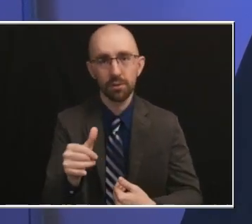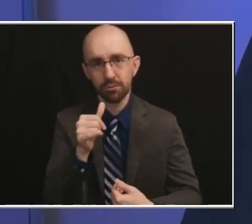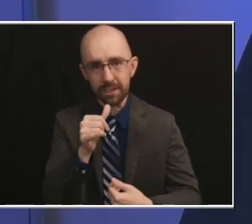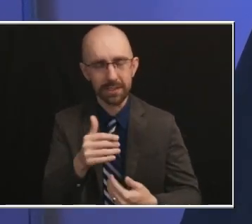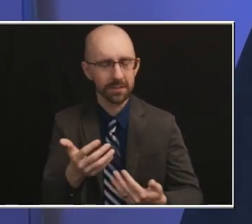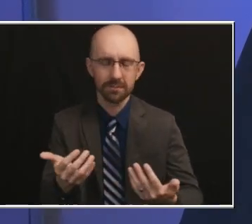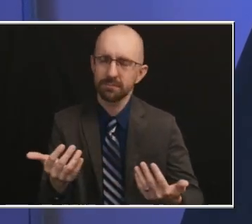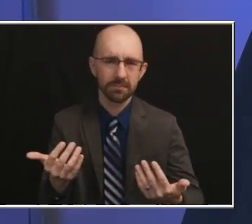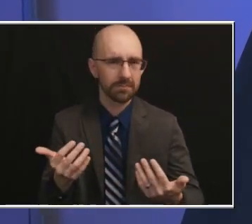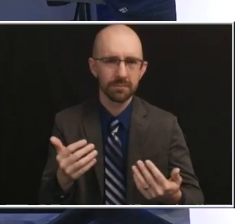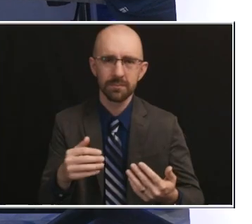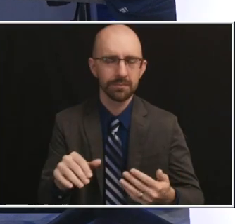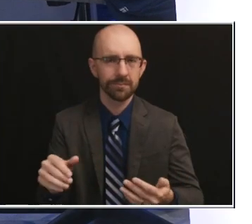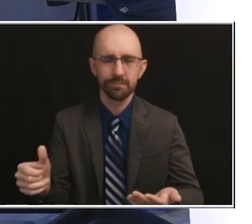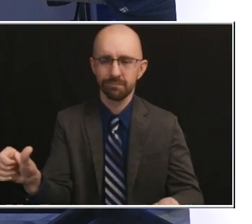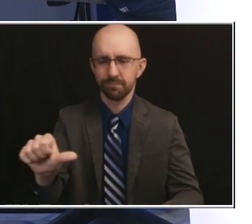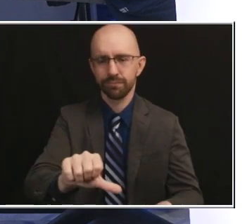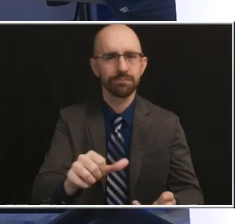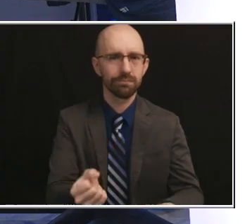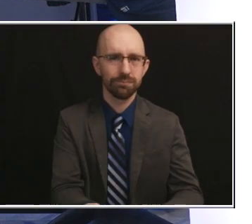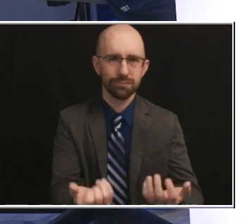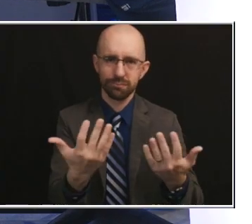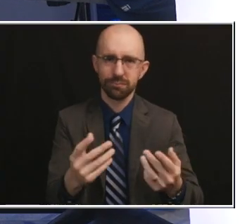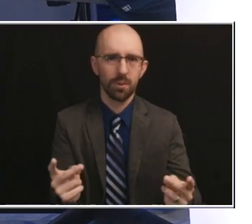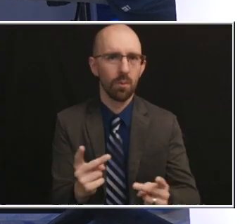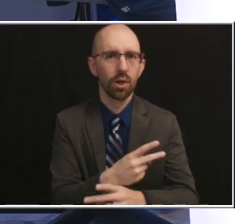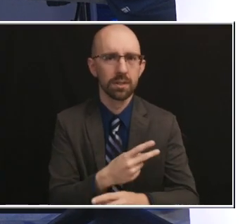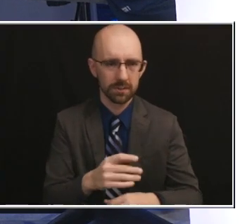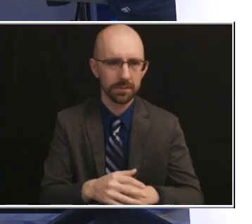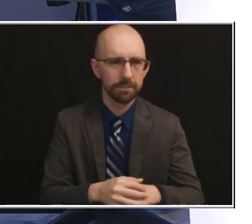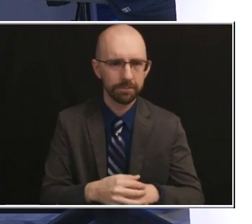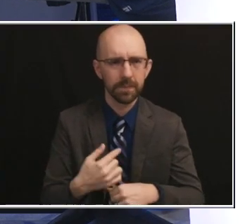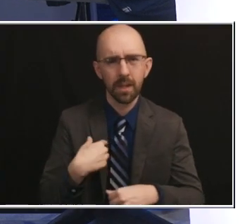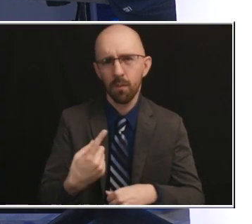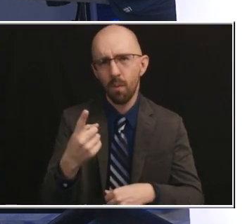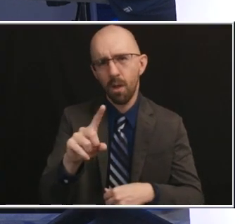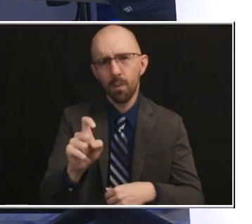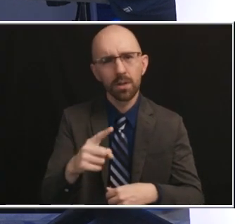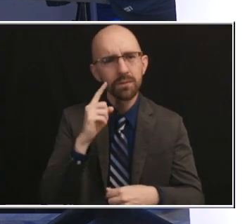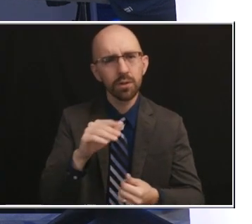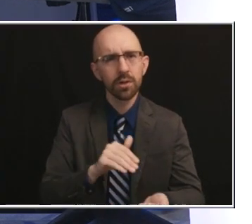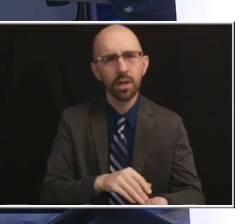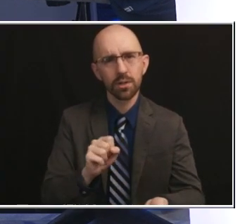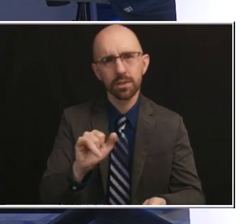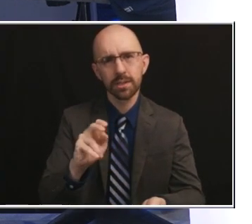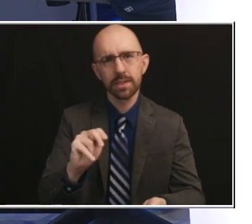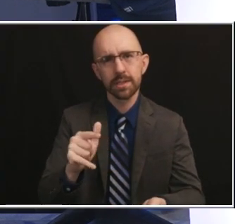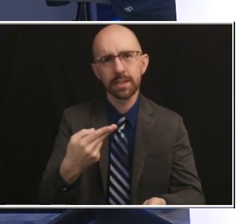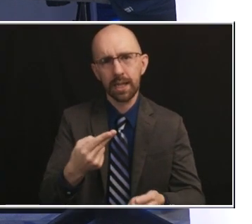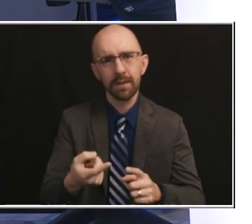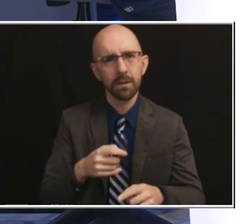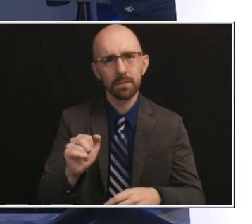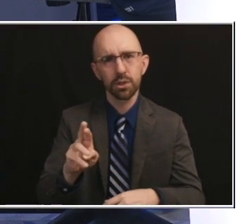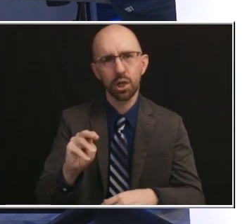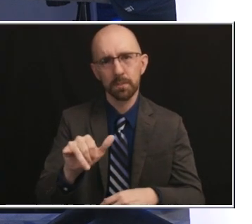throwing gasoline on a fire. I have one question for Dr. Singh from Jeremy. When working with